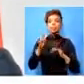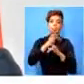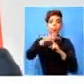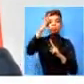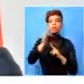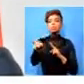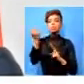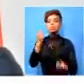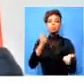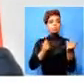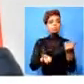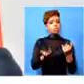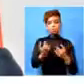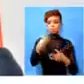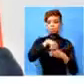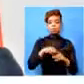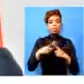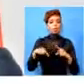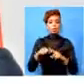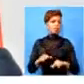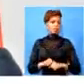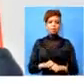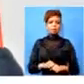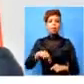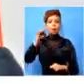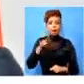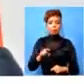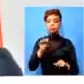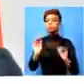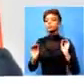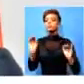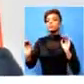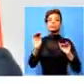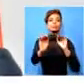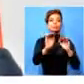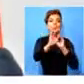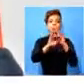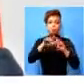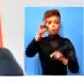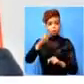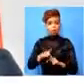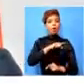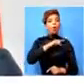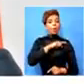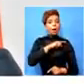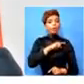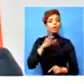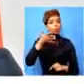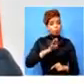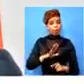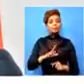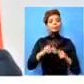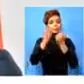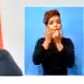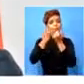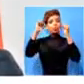to mobilize, and we must mobilize across the board in the interest of the success of our democracy.